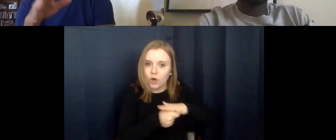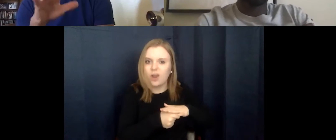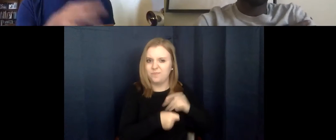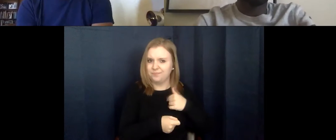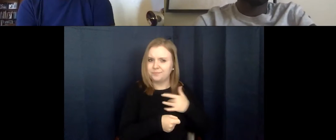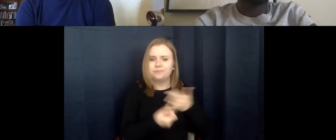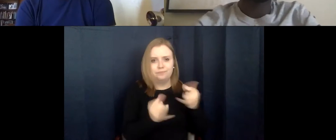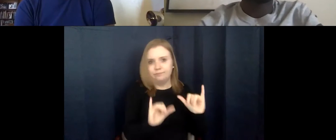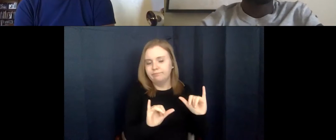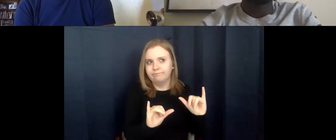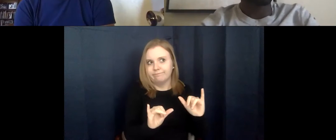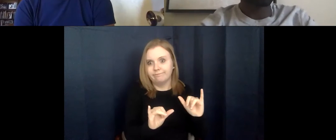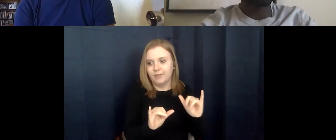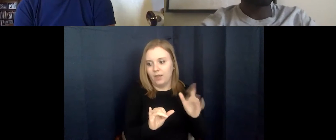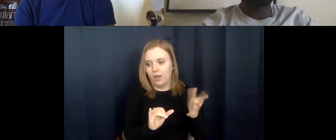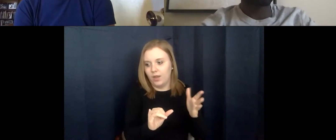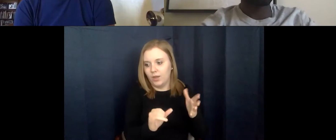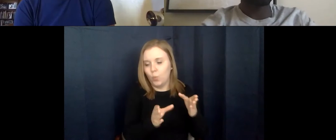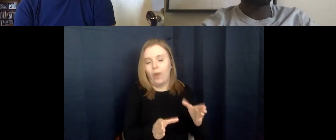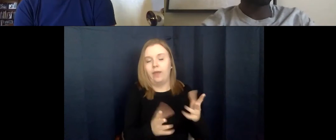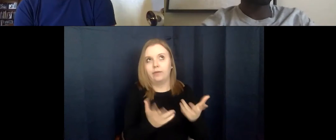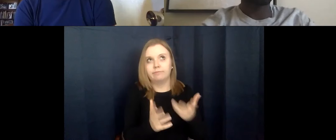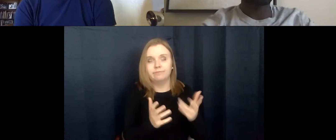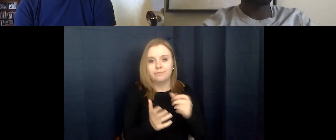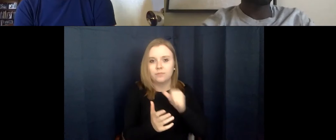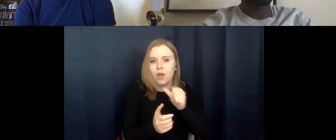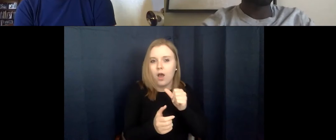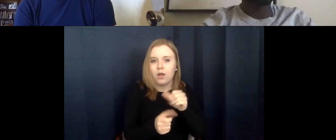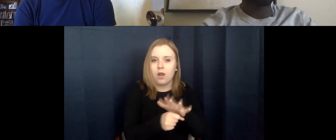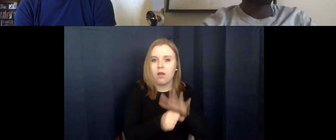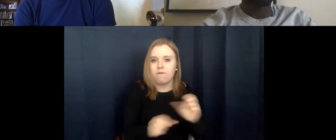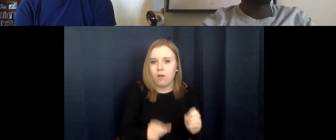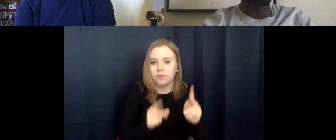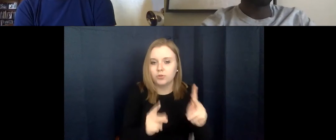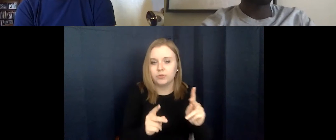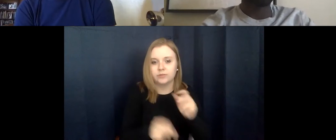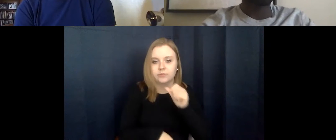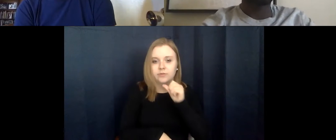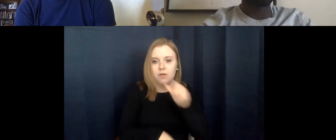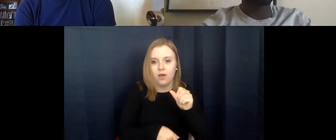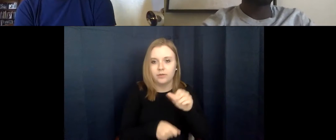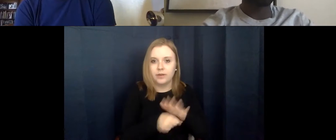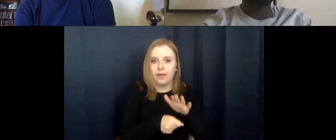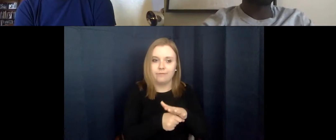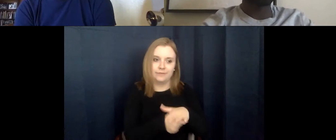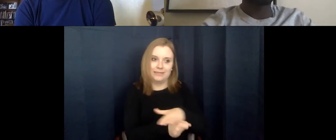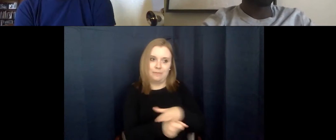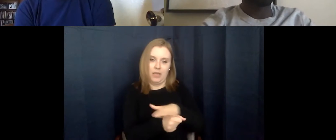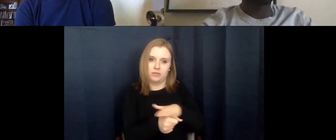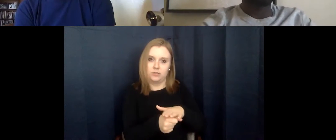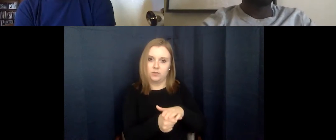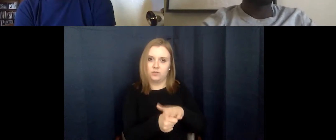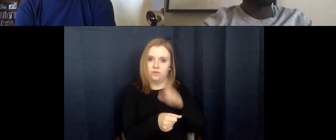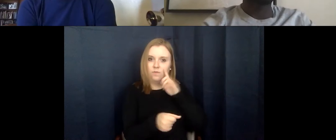still, in a way, not enough opportunities and not enough spaces for that to be happening